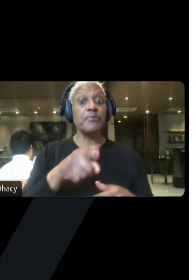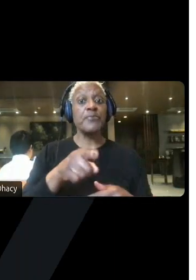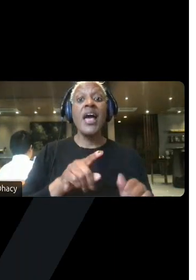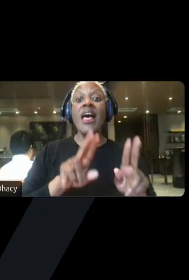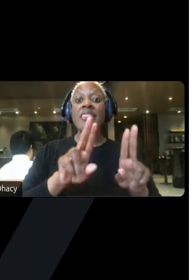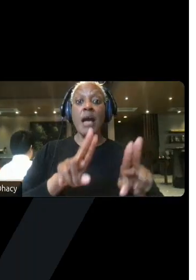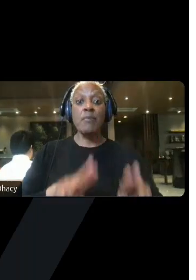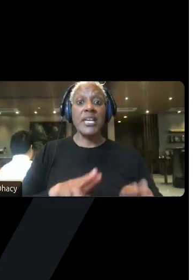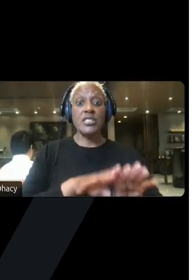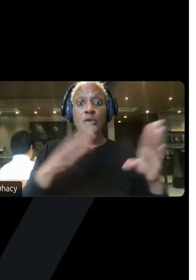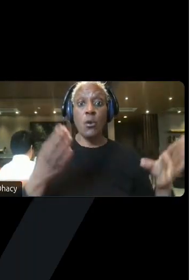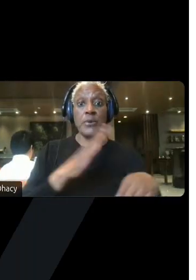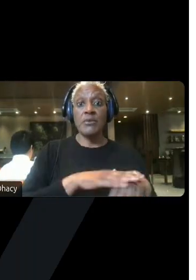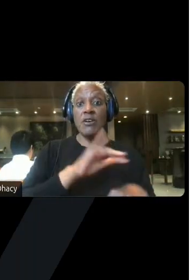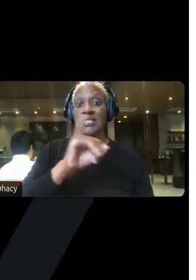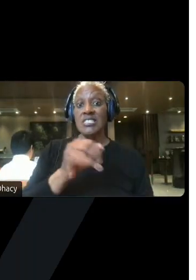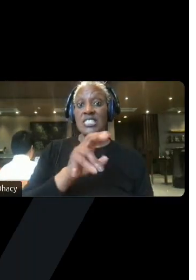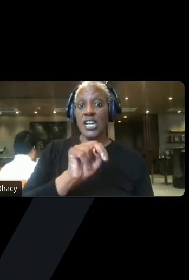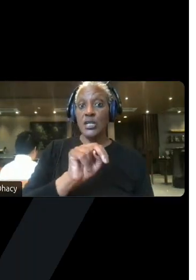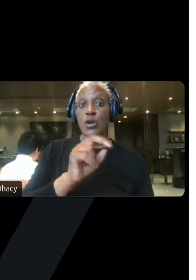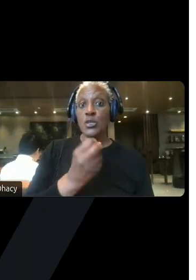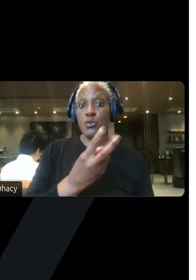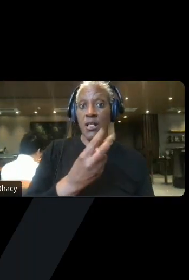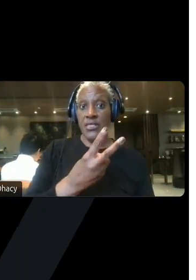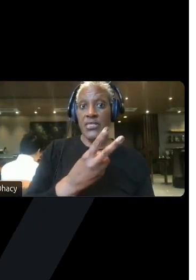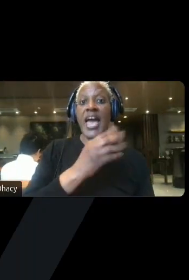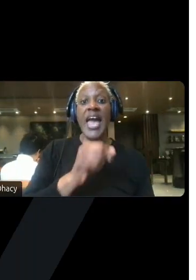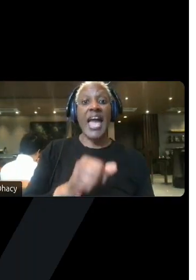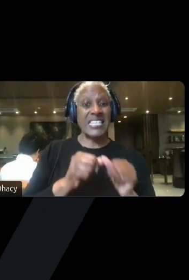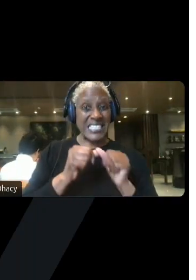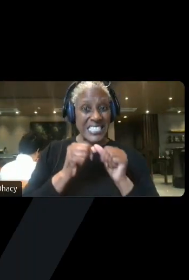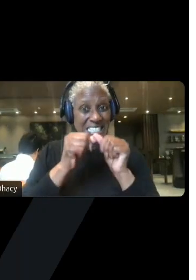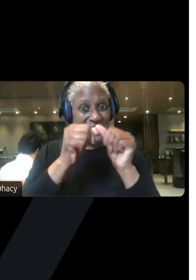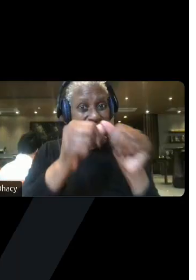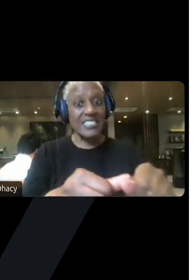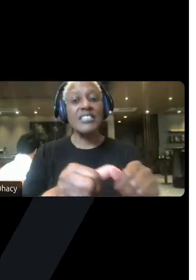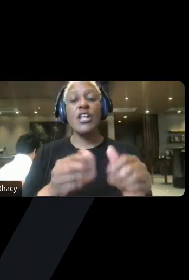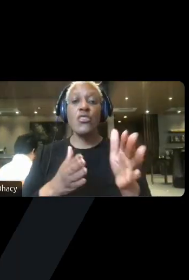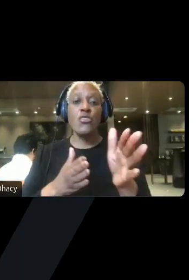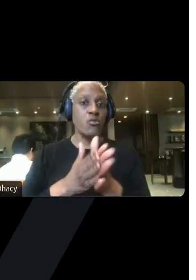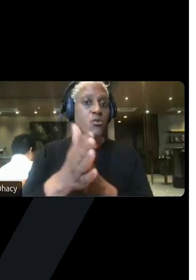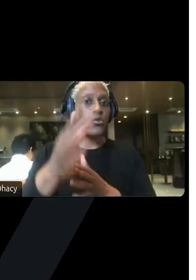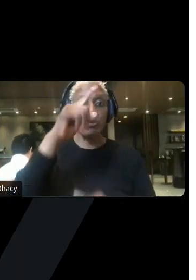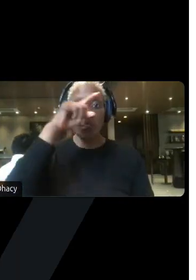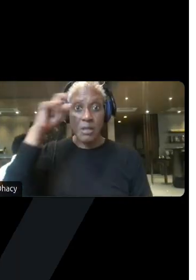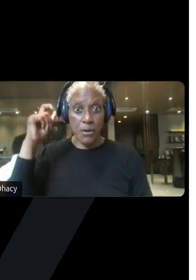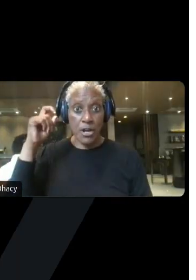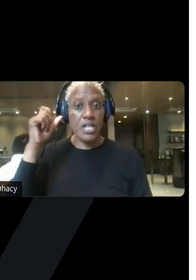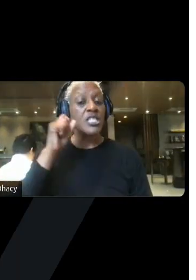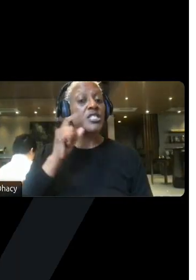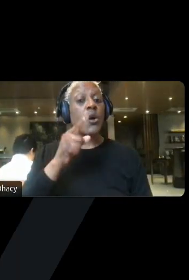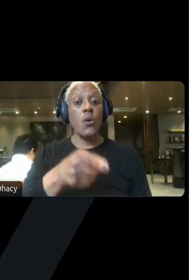opened on January 12th and remains open through the summer. So the application,